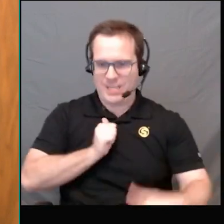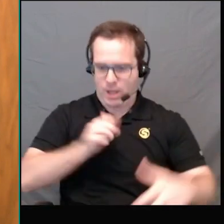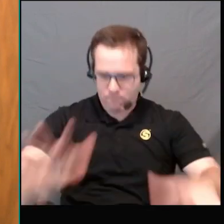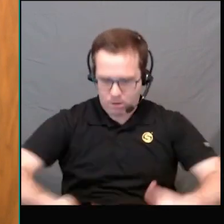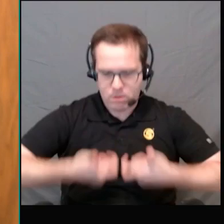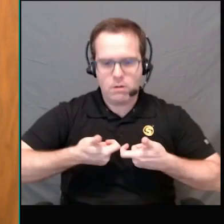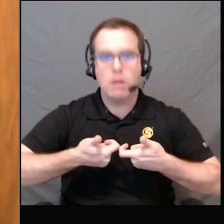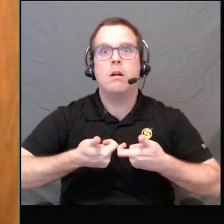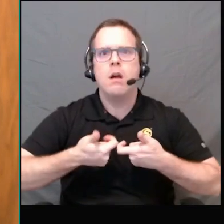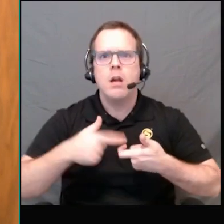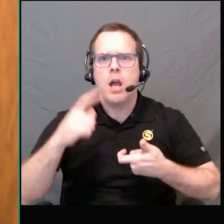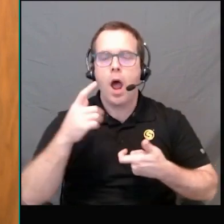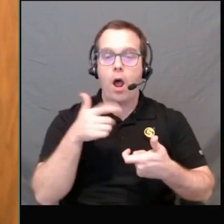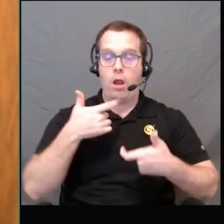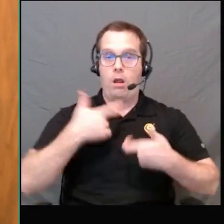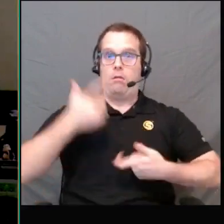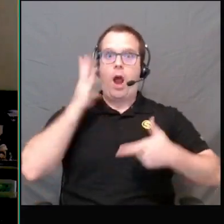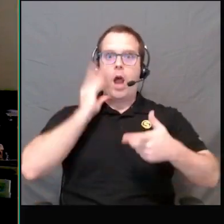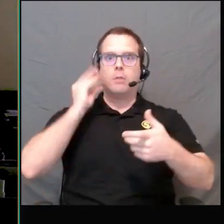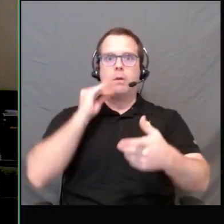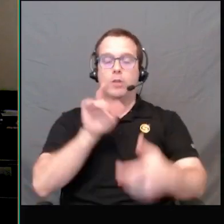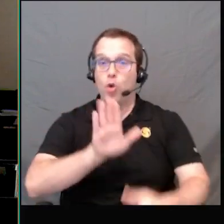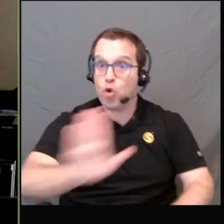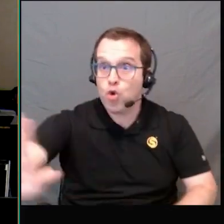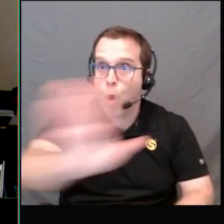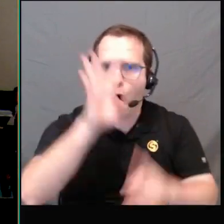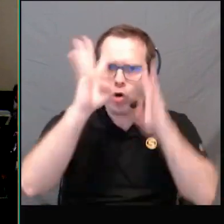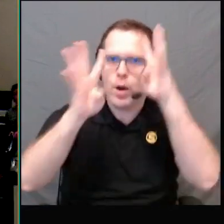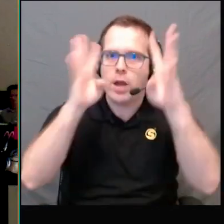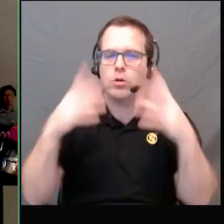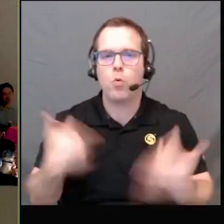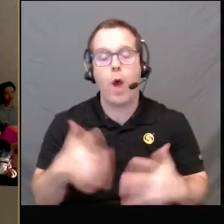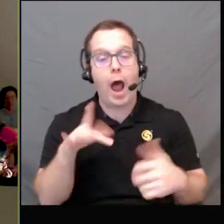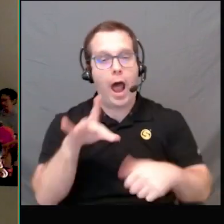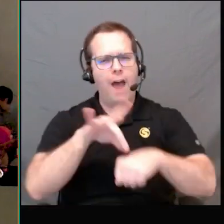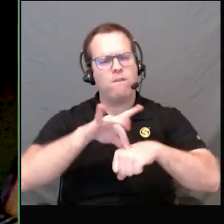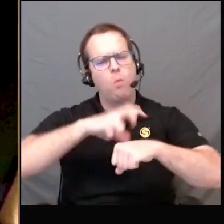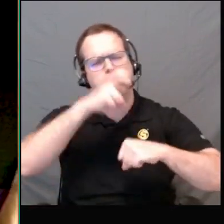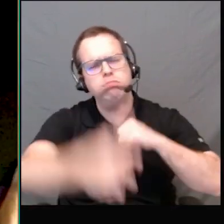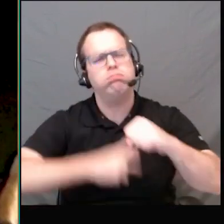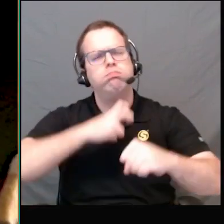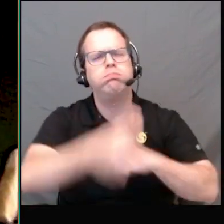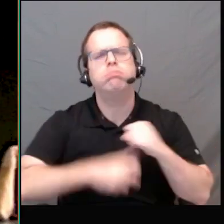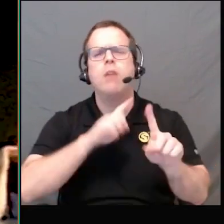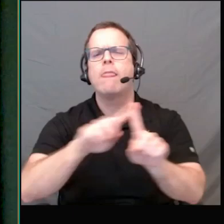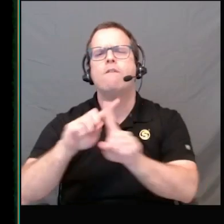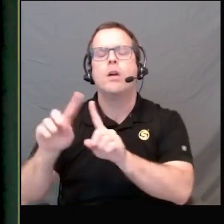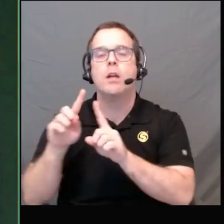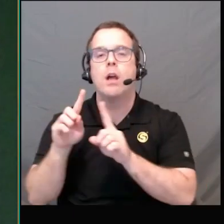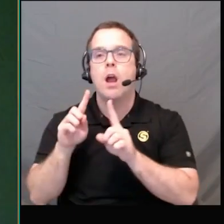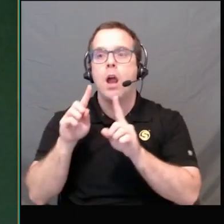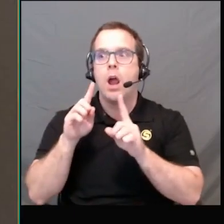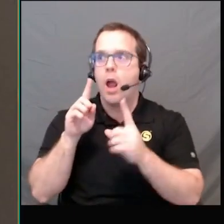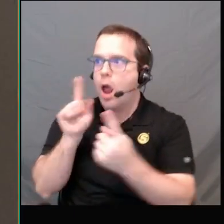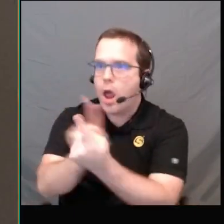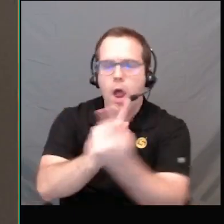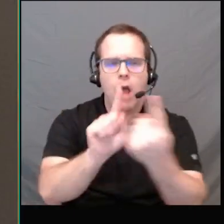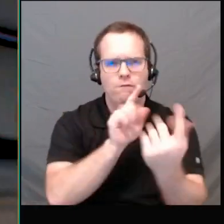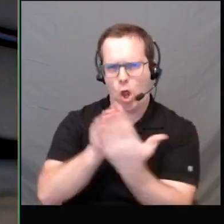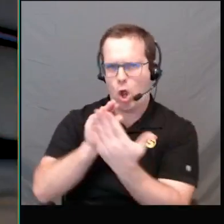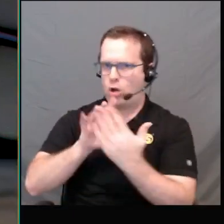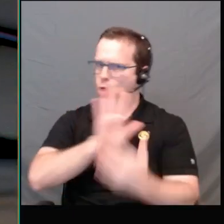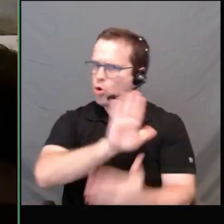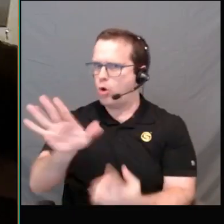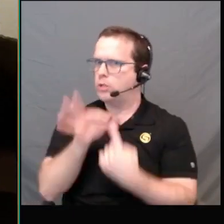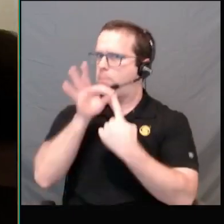and experience something that you've created. I've circled the globe countless times. I've learned of the unique and common challenges you face, and I